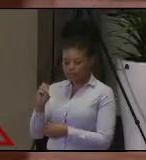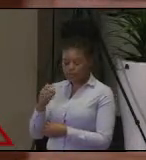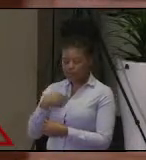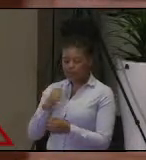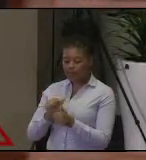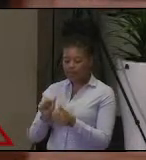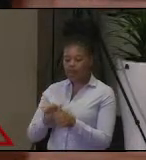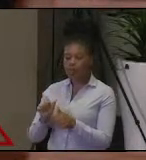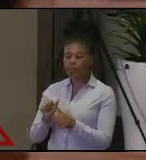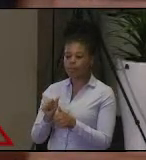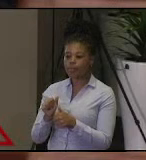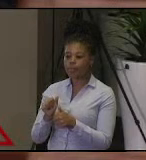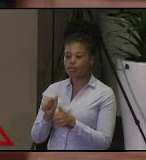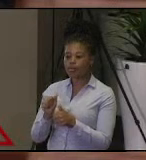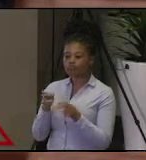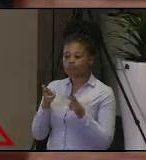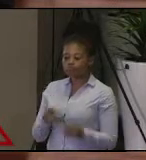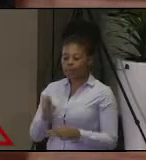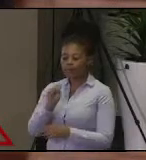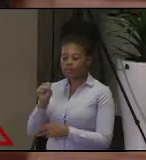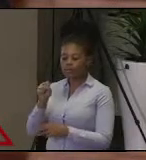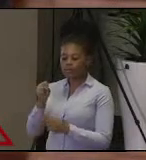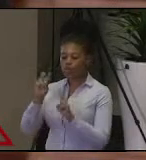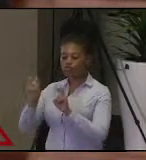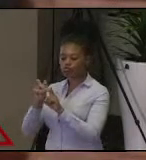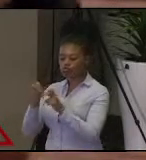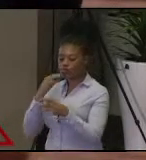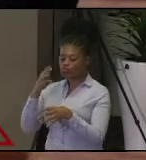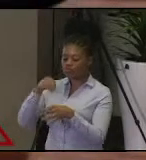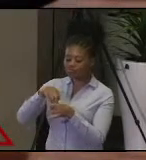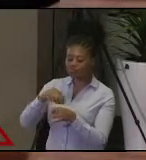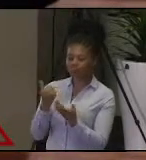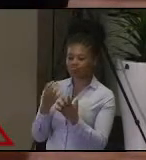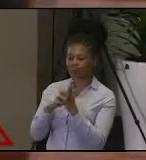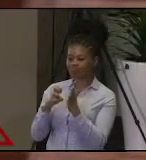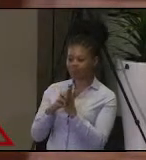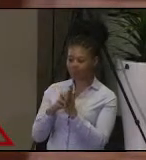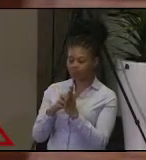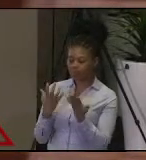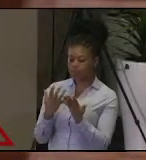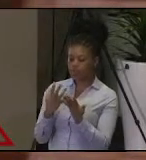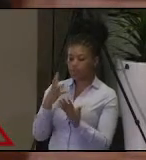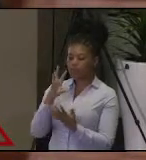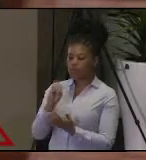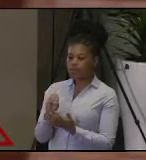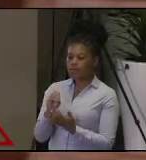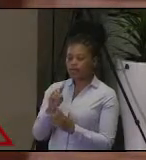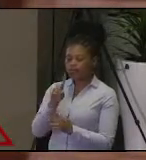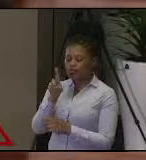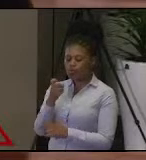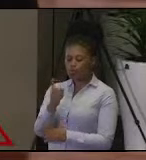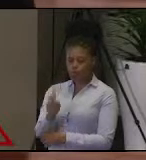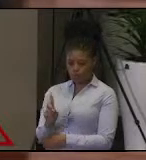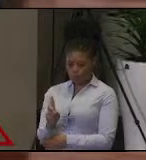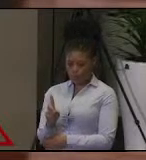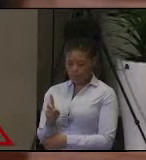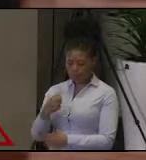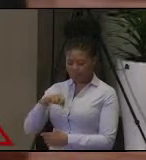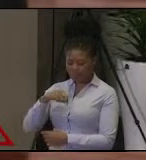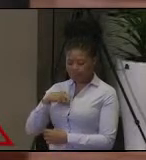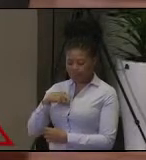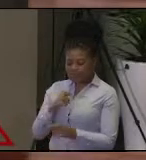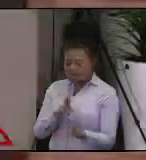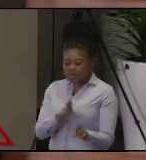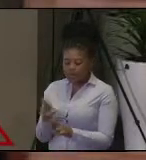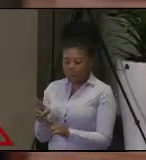number of human settlements issues. They include, for example, rapid urbanization, and the question is, to what extent are we